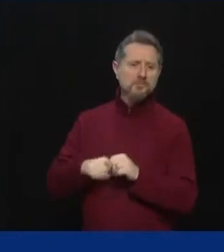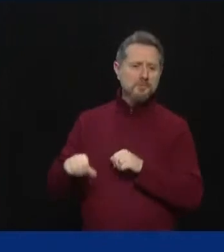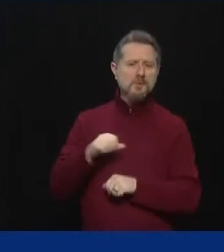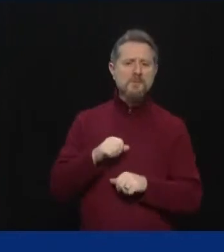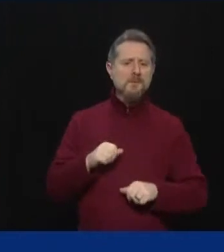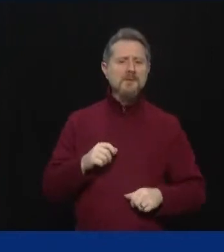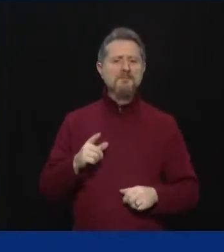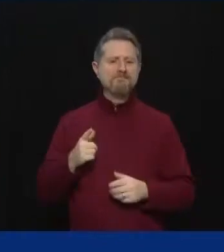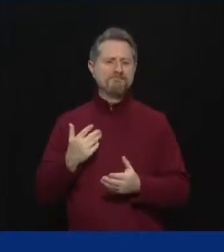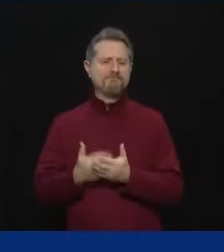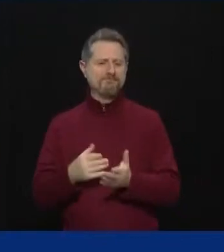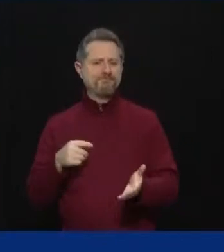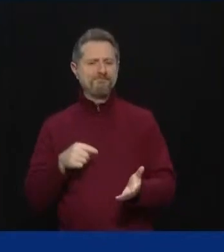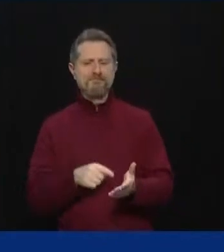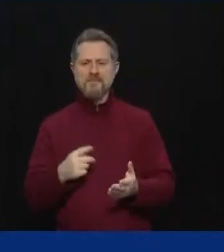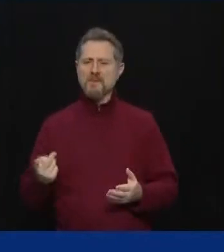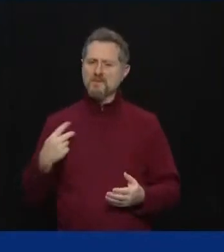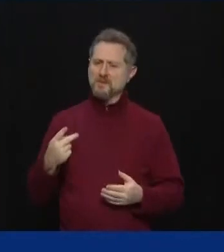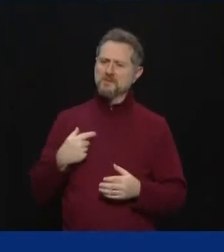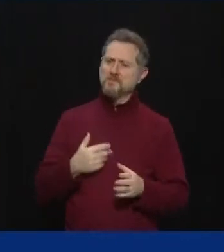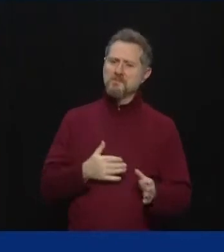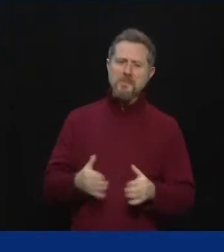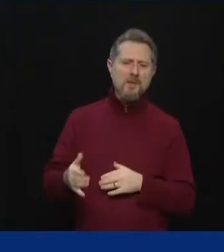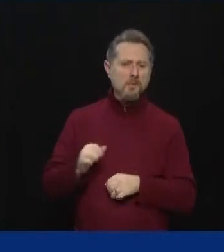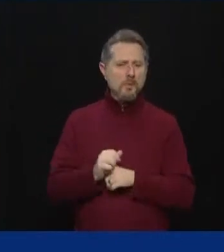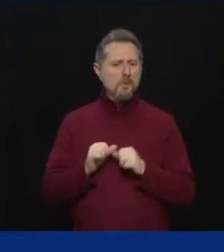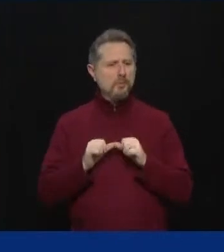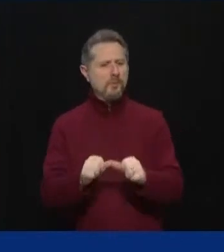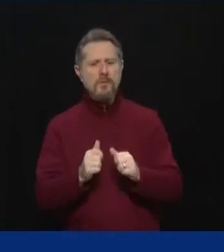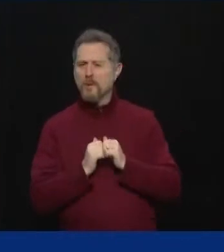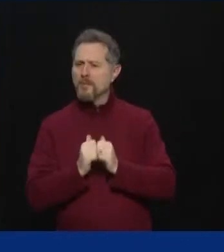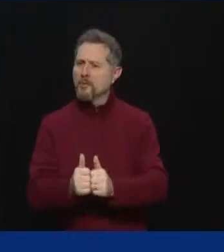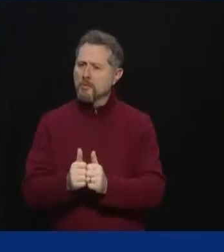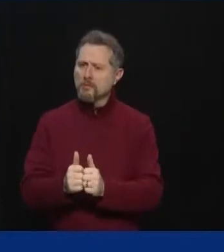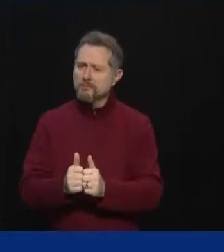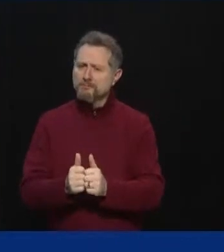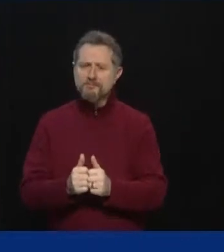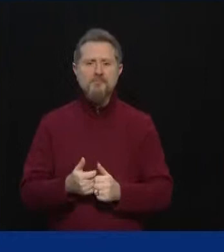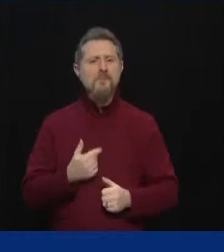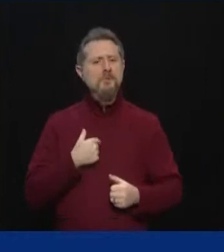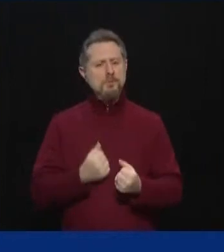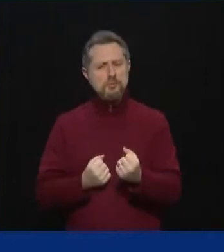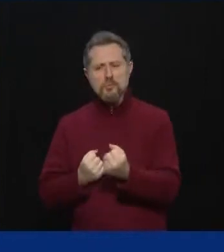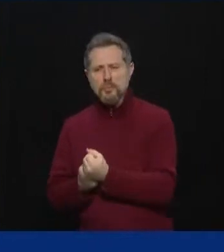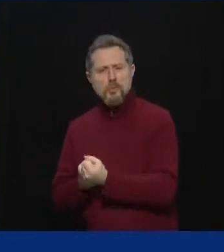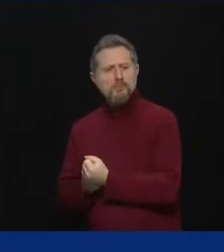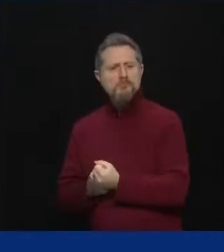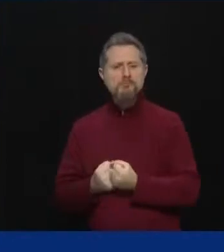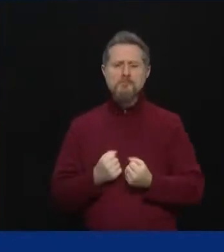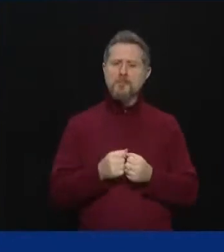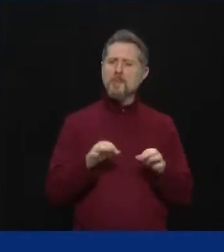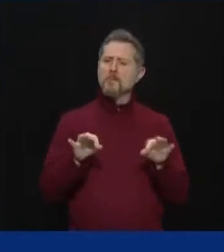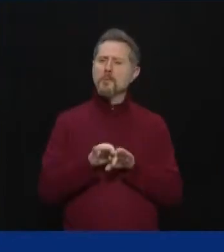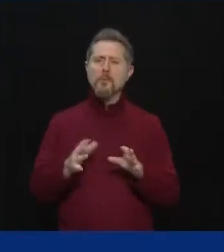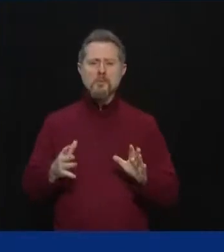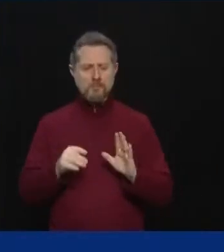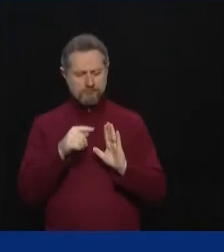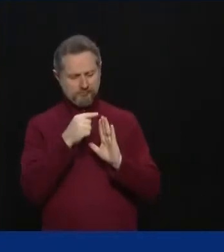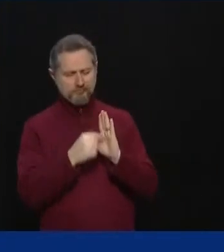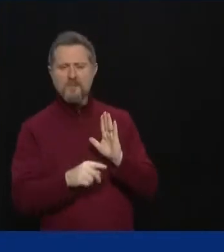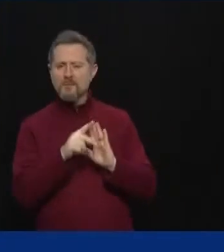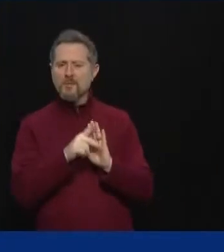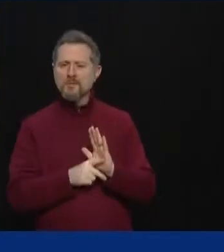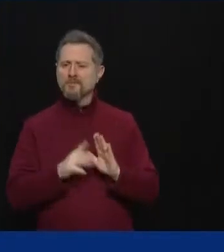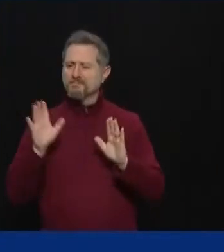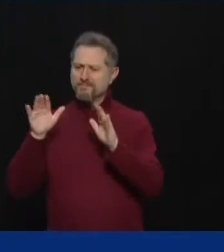of the two of us and how we plan to continue working together to support the important policies that she's undertaking and her